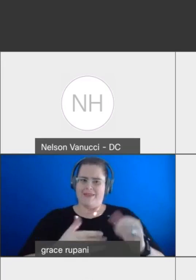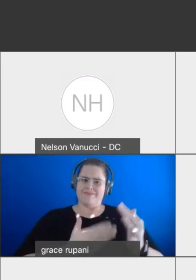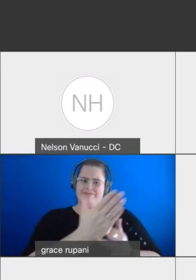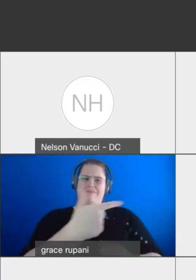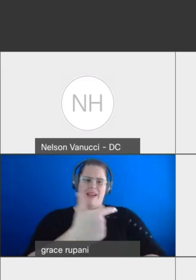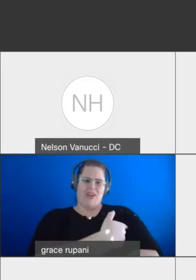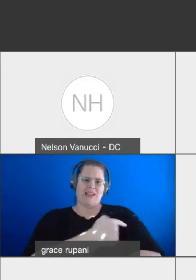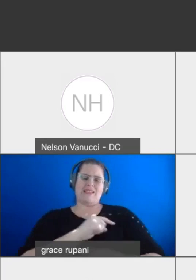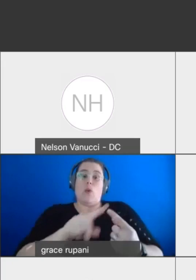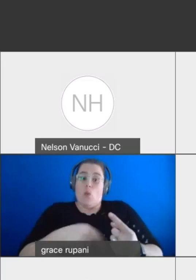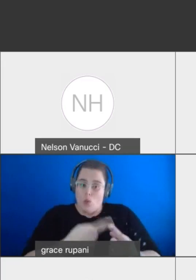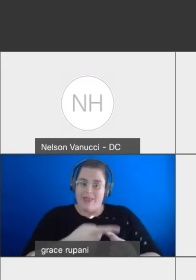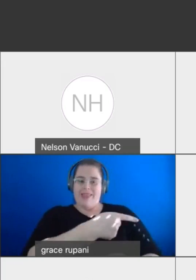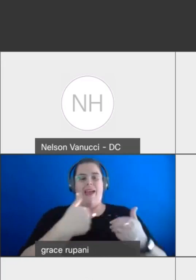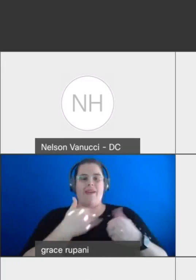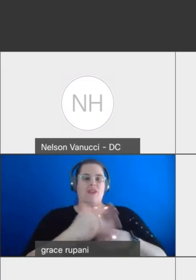it available.